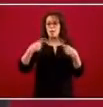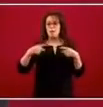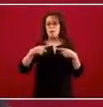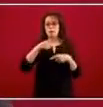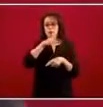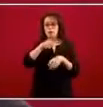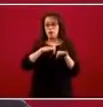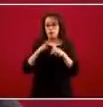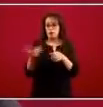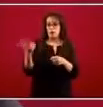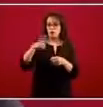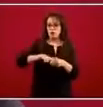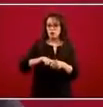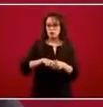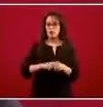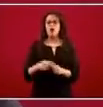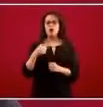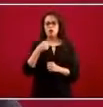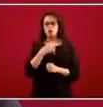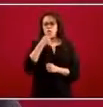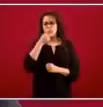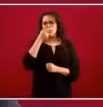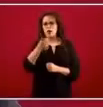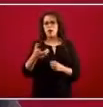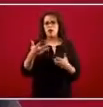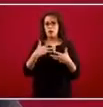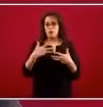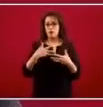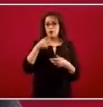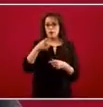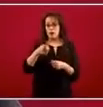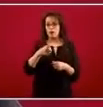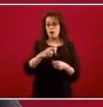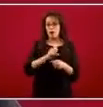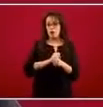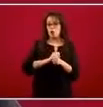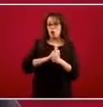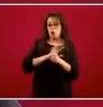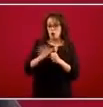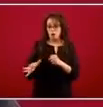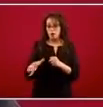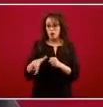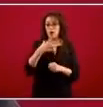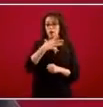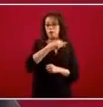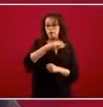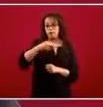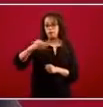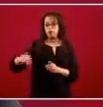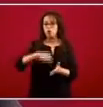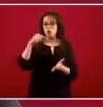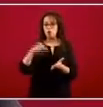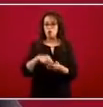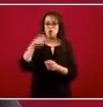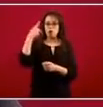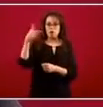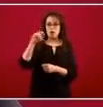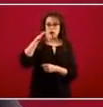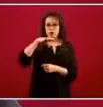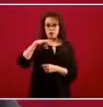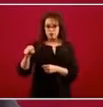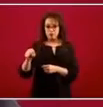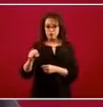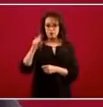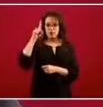had identified cases of COVID within the workers of the health sector, and I referred a case in